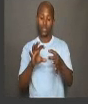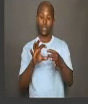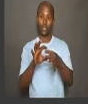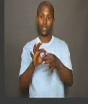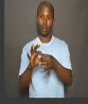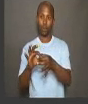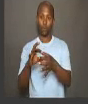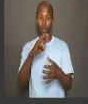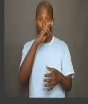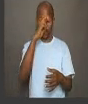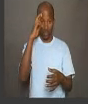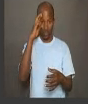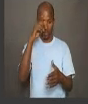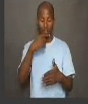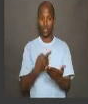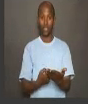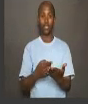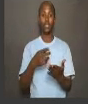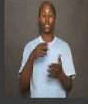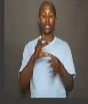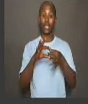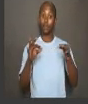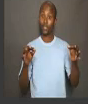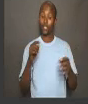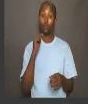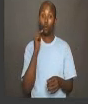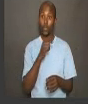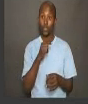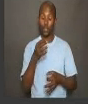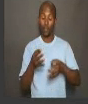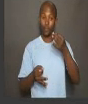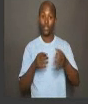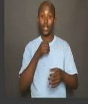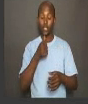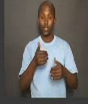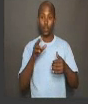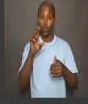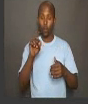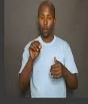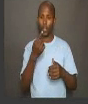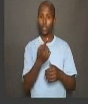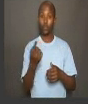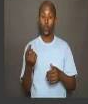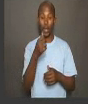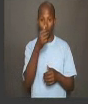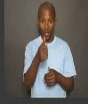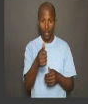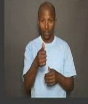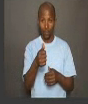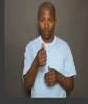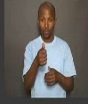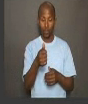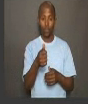reasoning. This statement is false if there is no individual A for